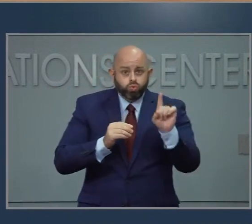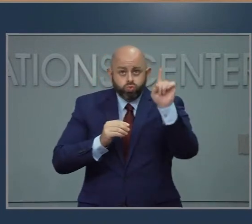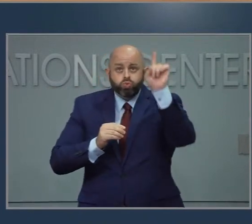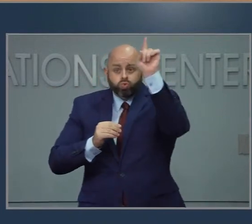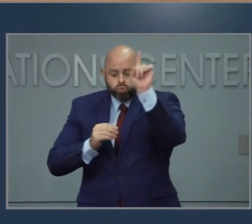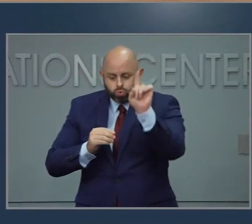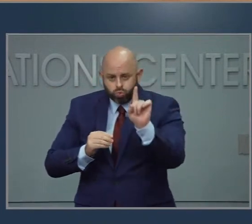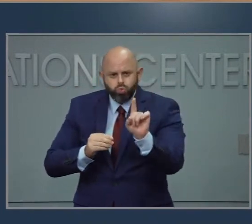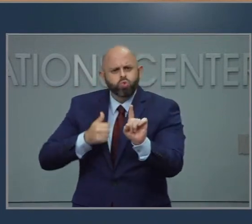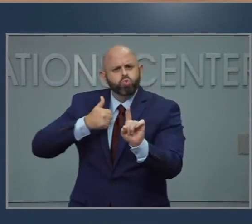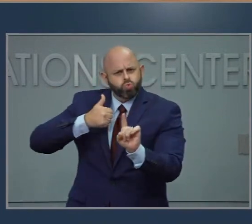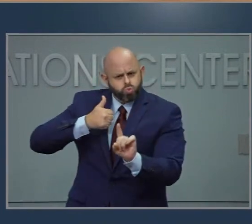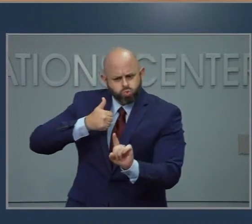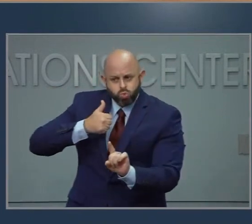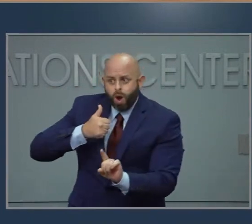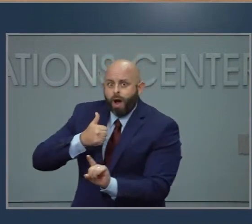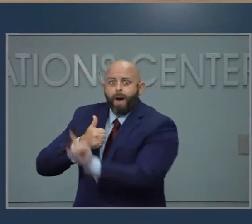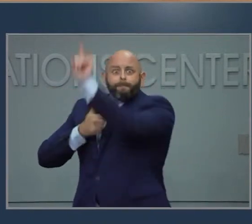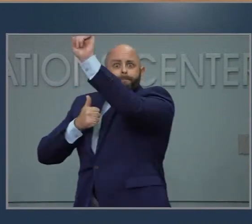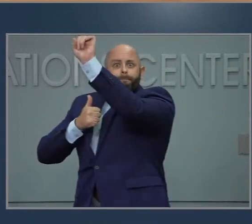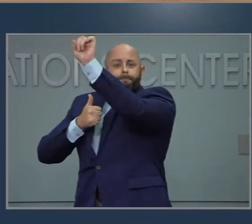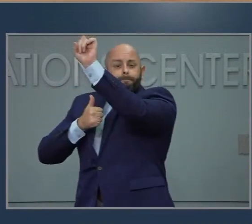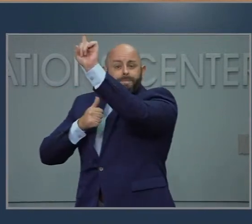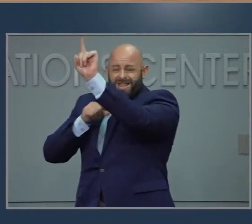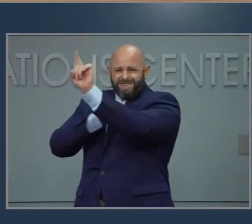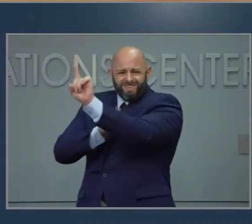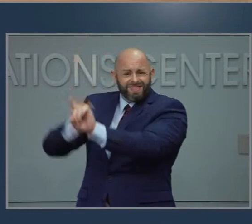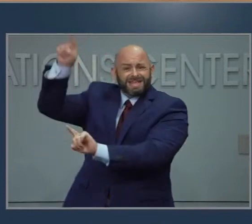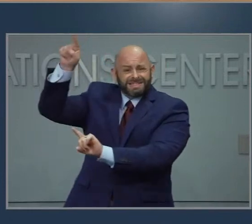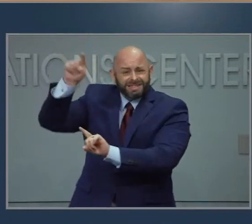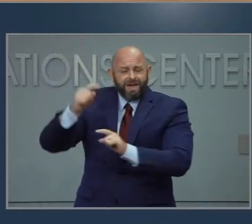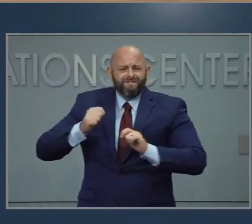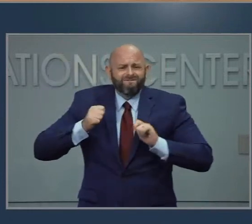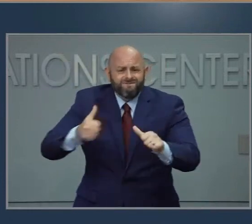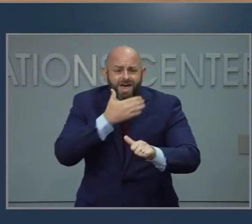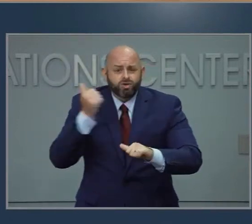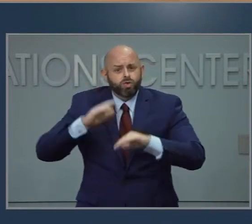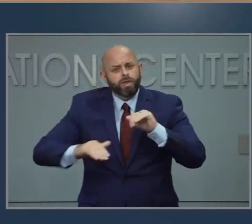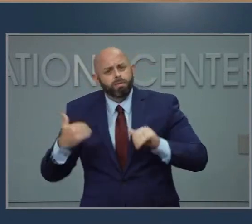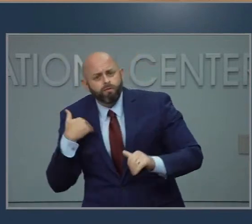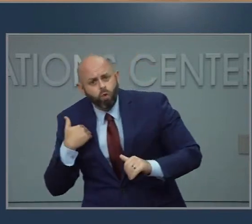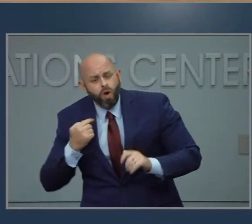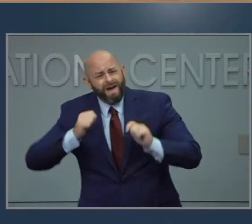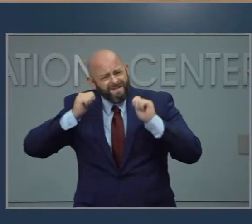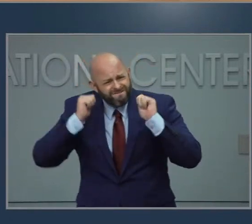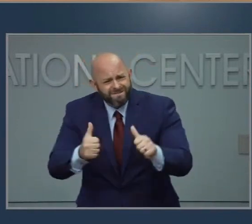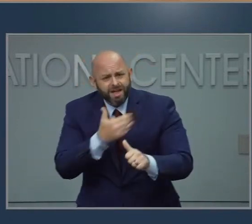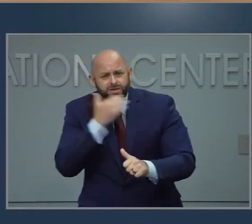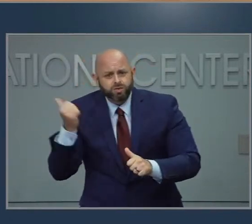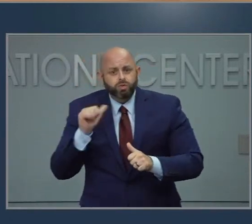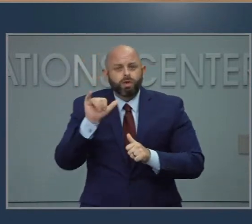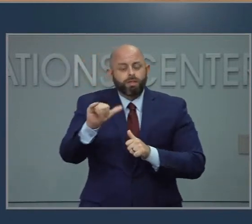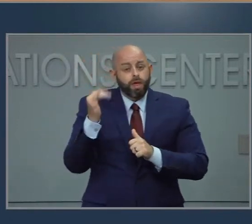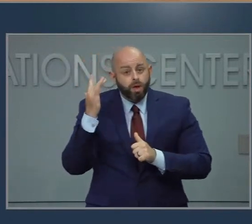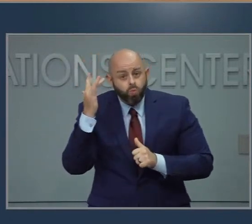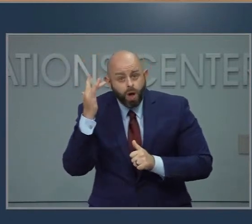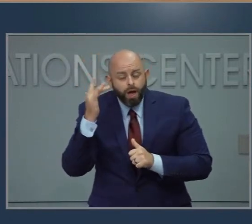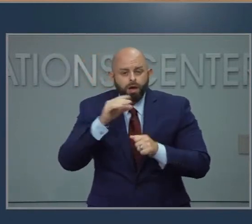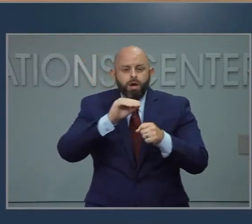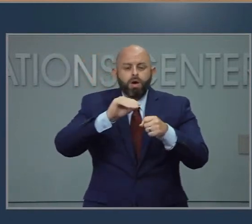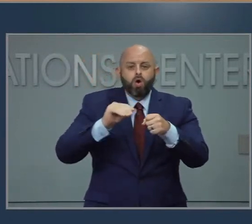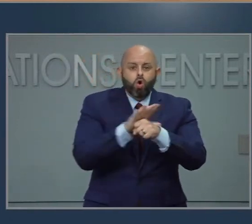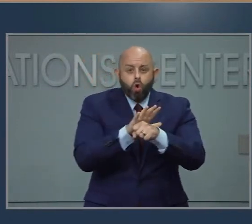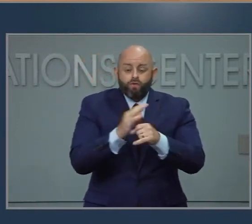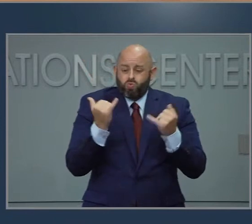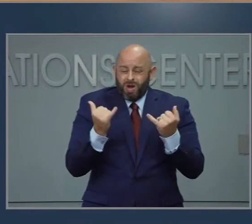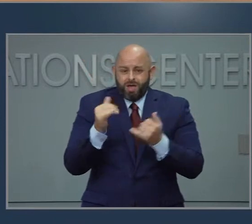rise in cases is faster than what we have seen with past increases. This is because the COVID virus